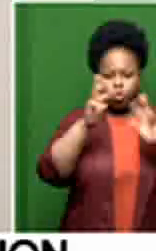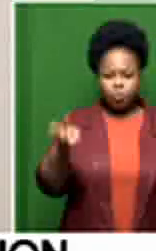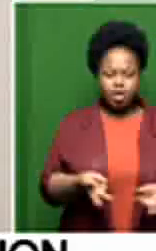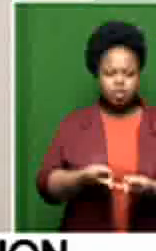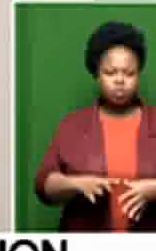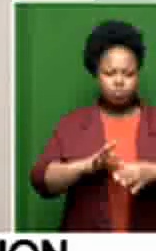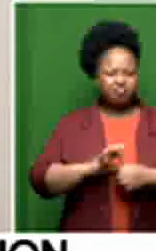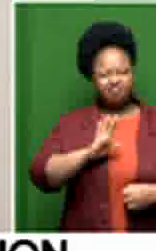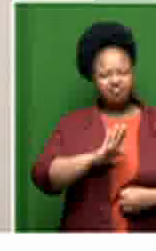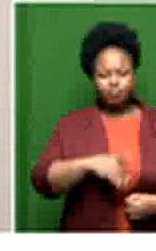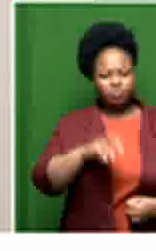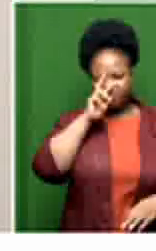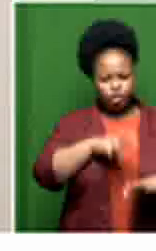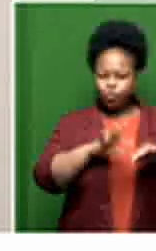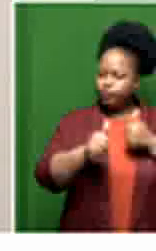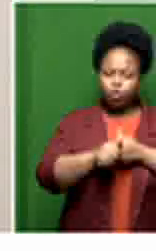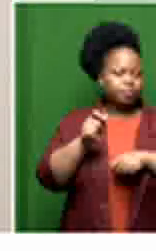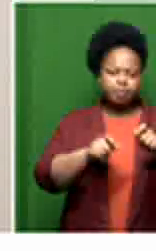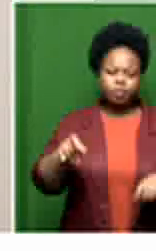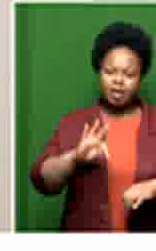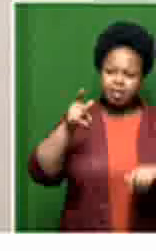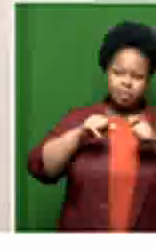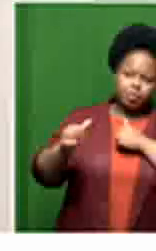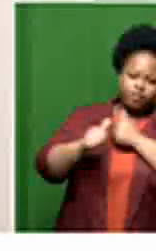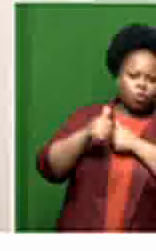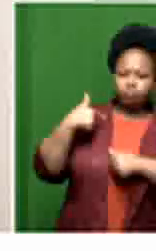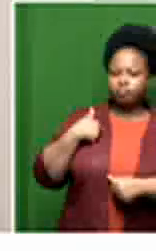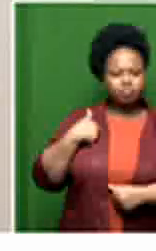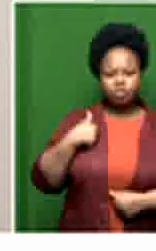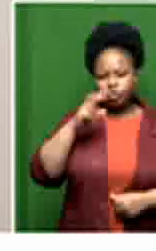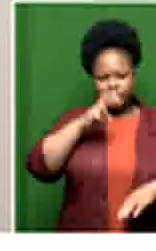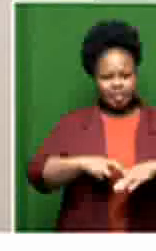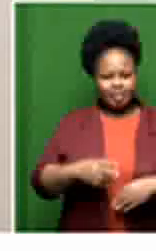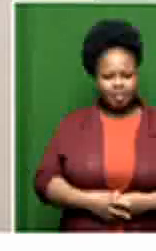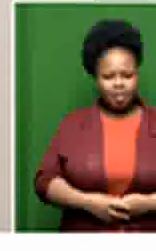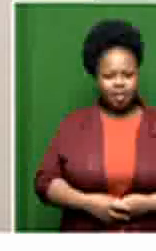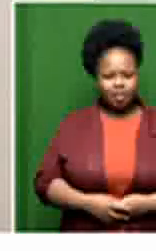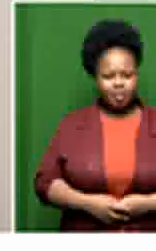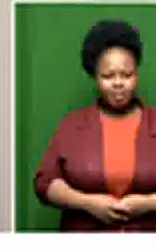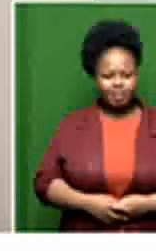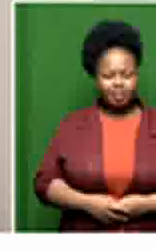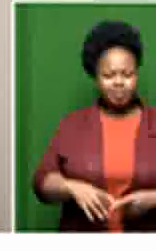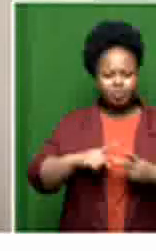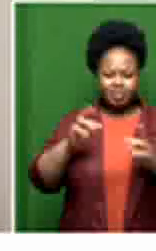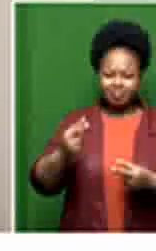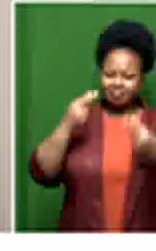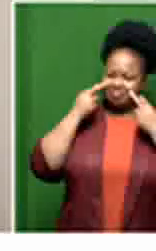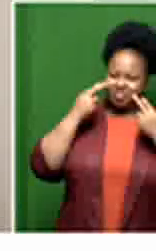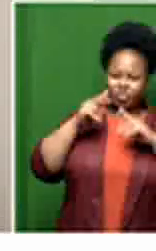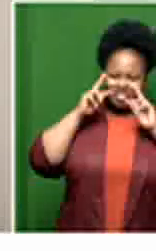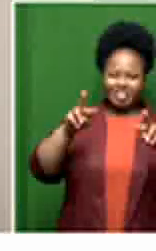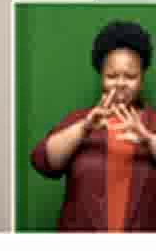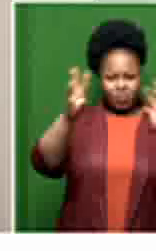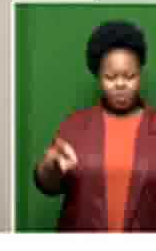home page. You don't have to follow anyone or be followed by anyone in order for you to be seen or see the